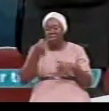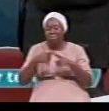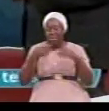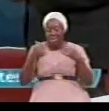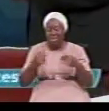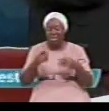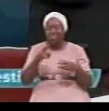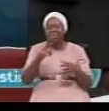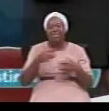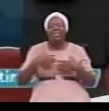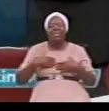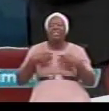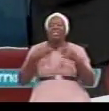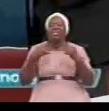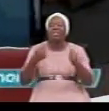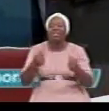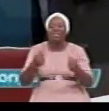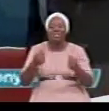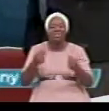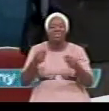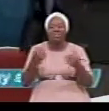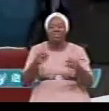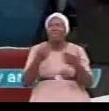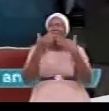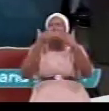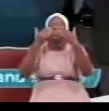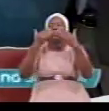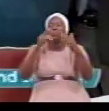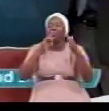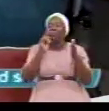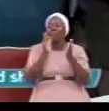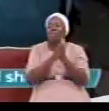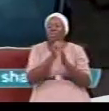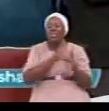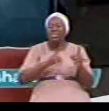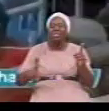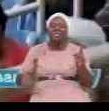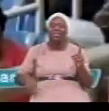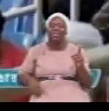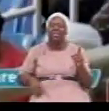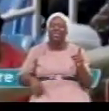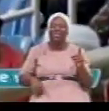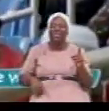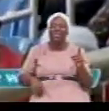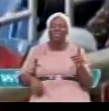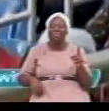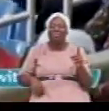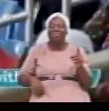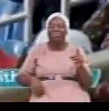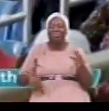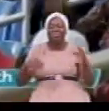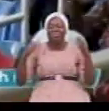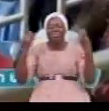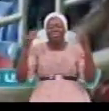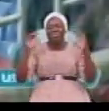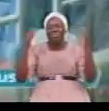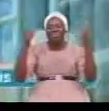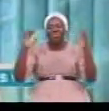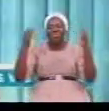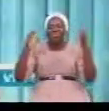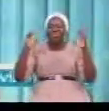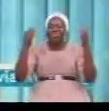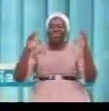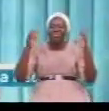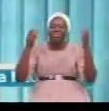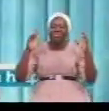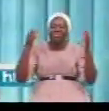words to say but to thank the Lord. Praise the Lord. Can we put our hands together for the Lord?